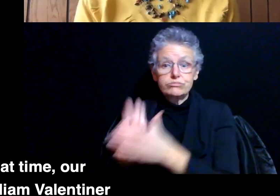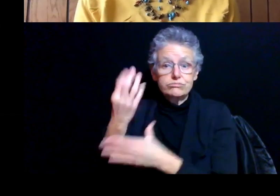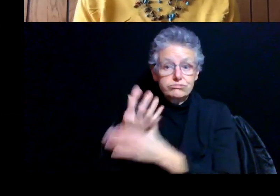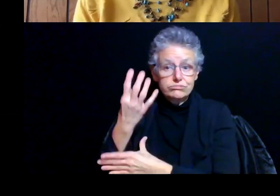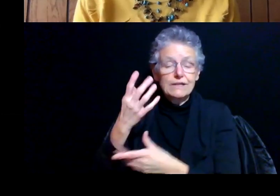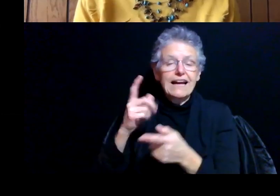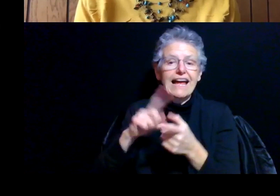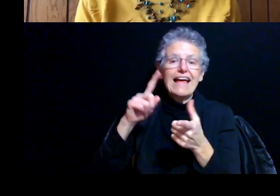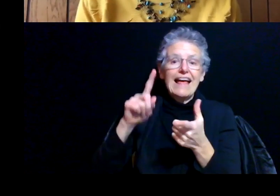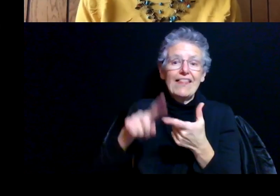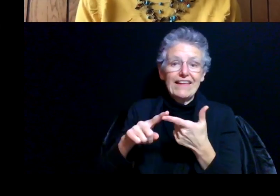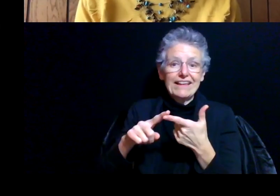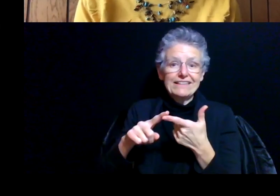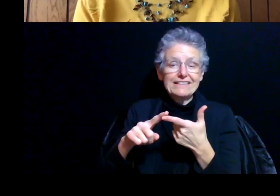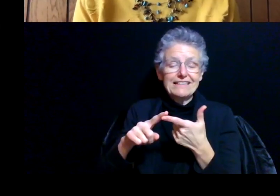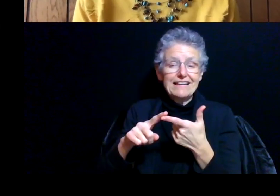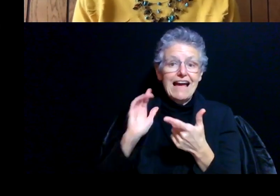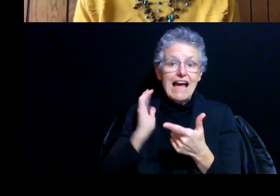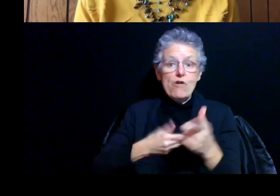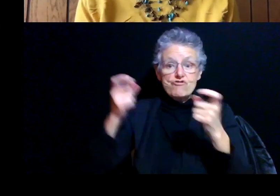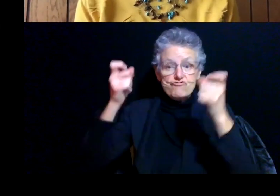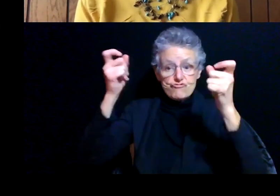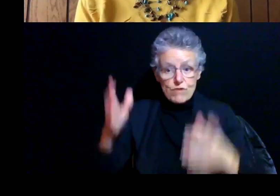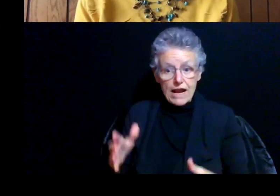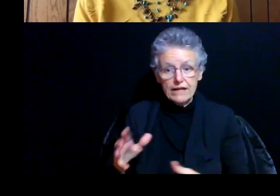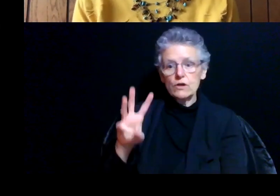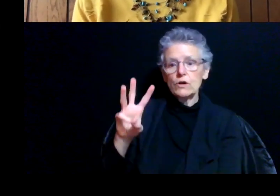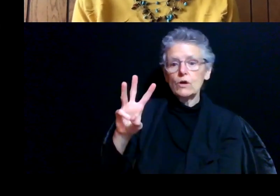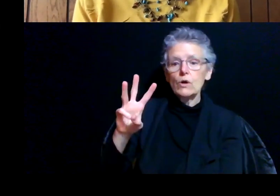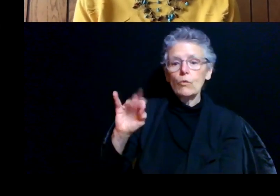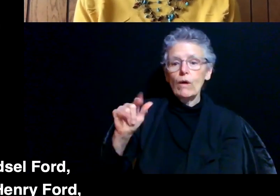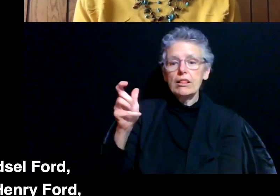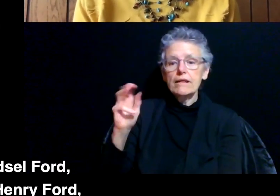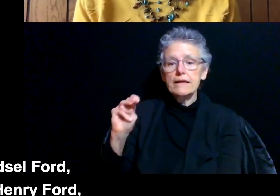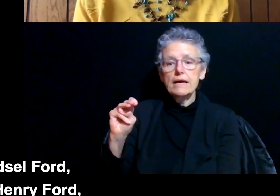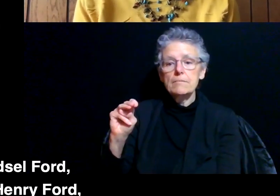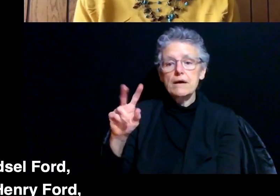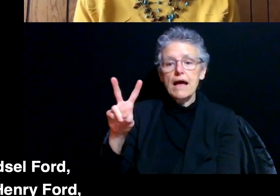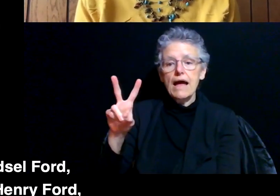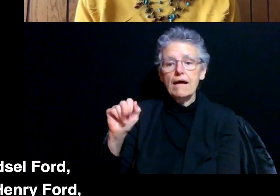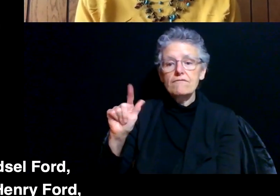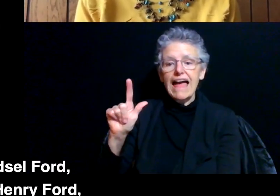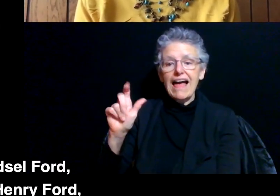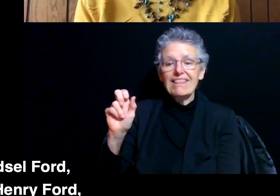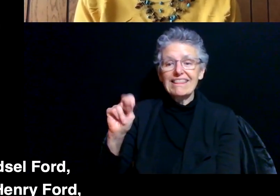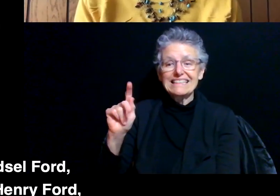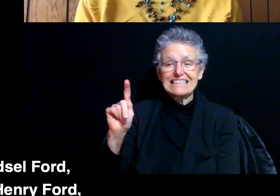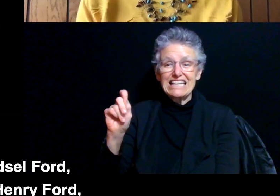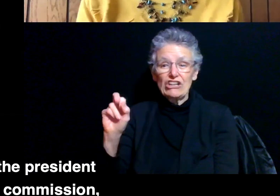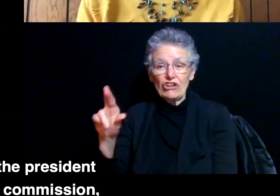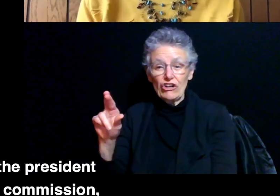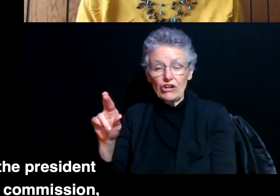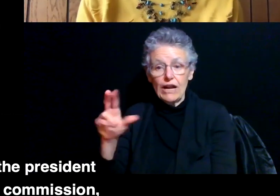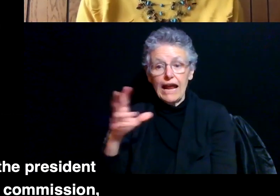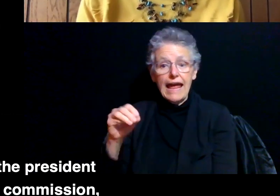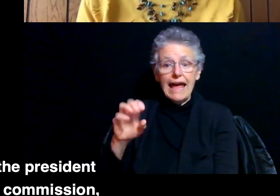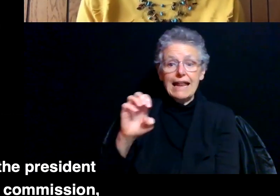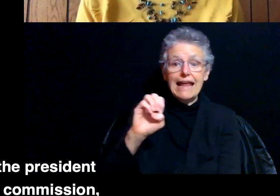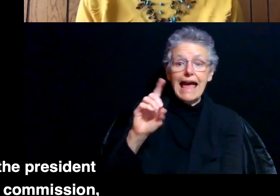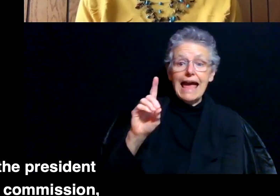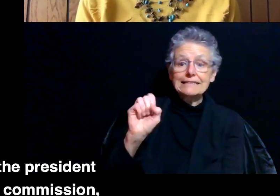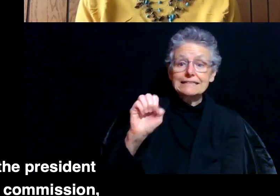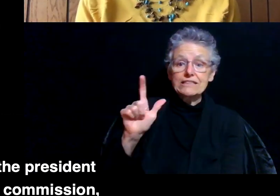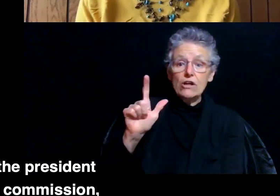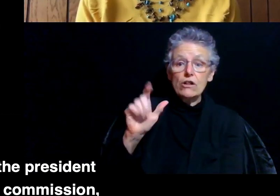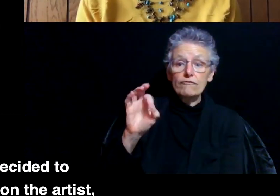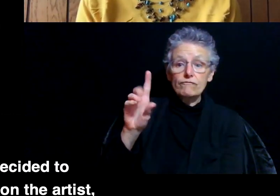to 1957. Our director, William Valentiner, and Edsel Ford, son of Henry Ford, who was the president